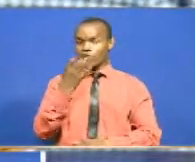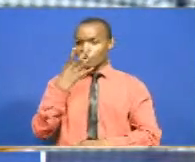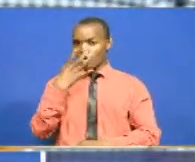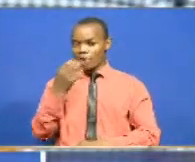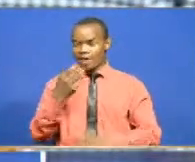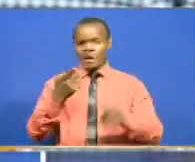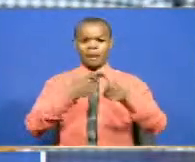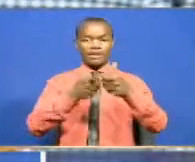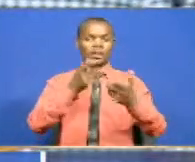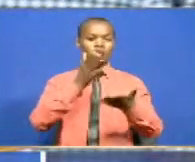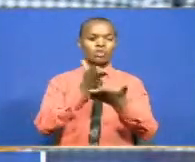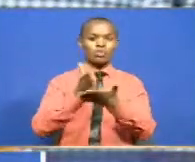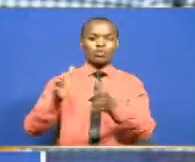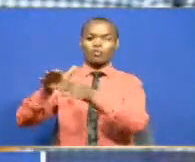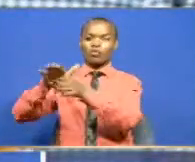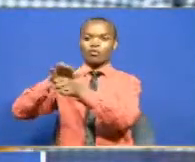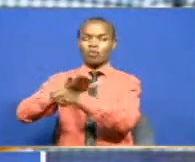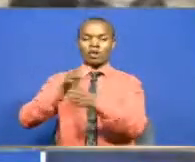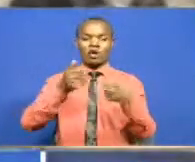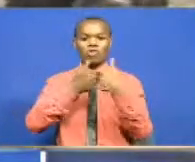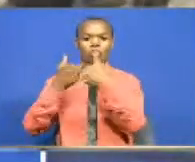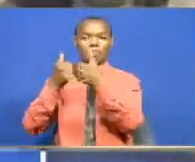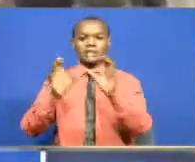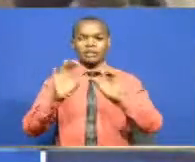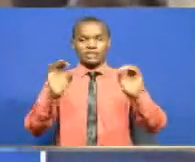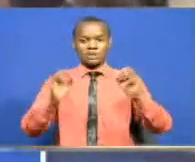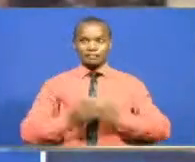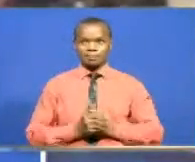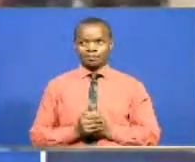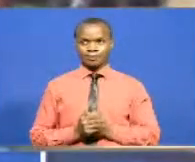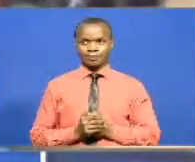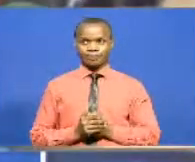become completely uncompetitive.